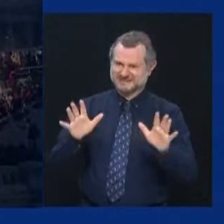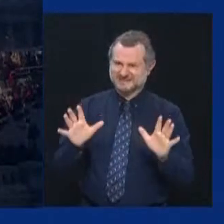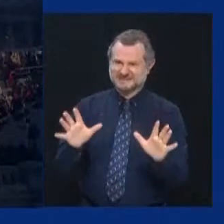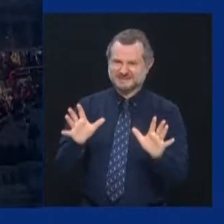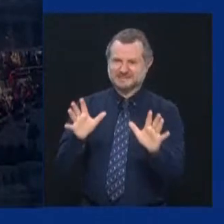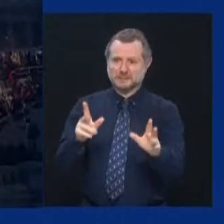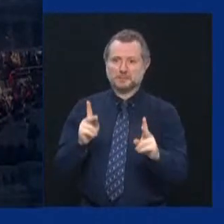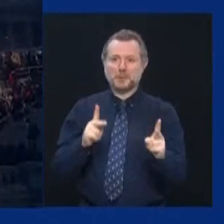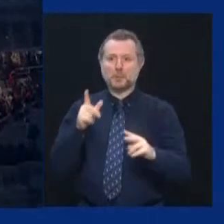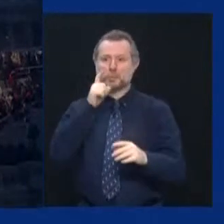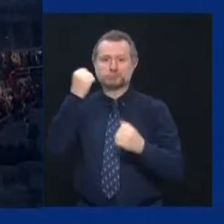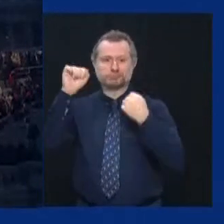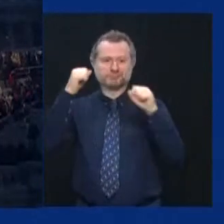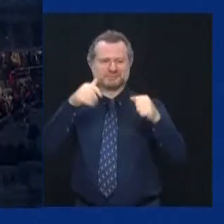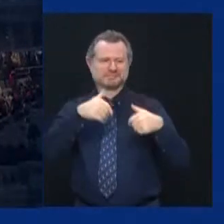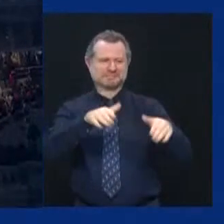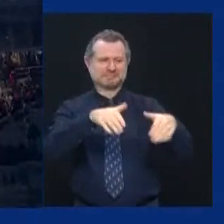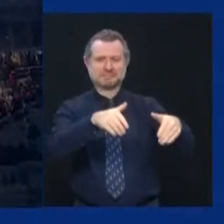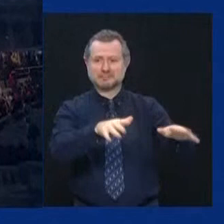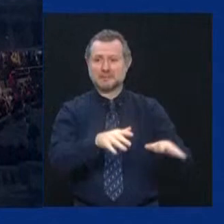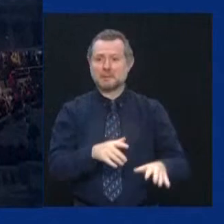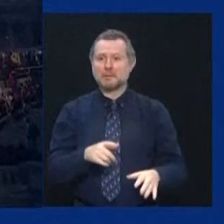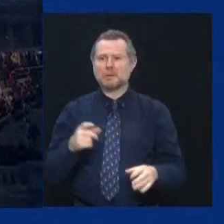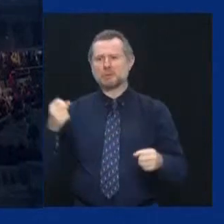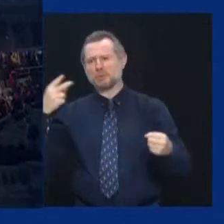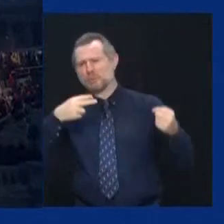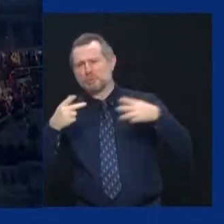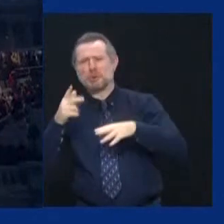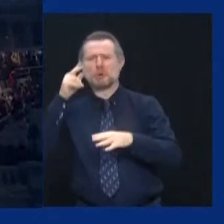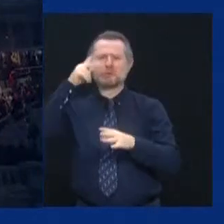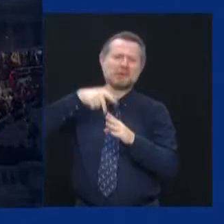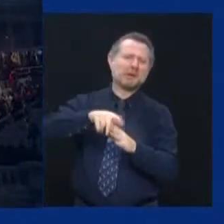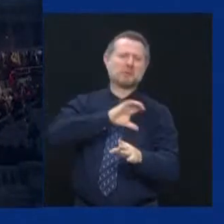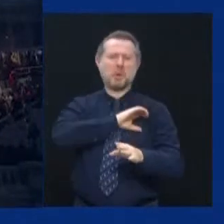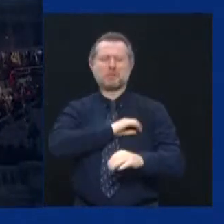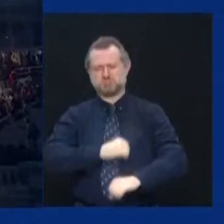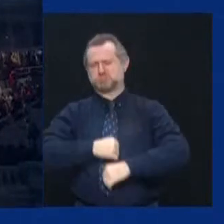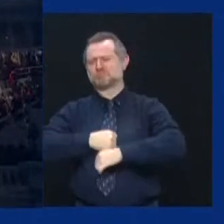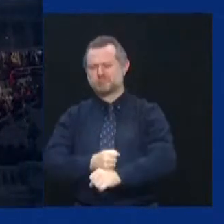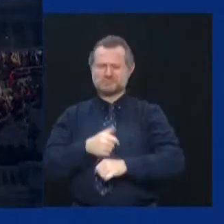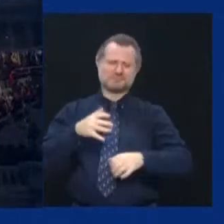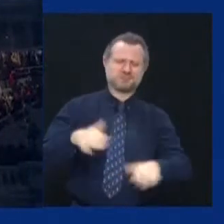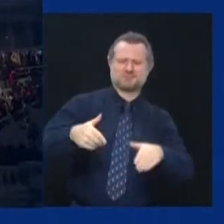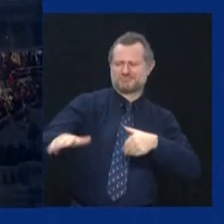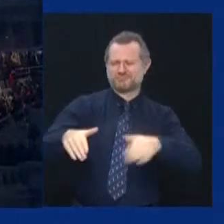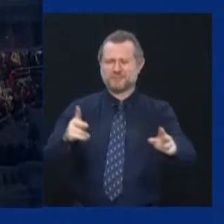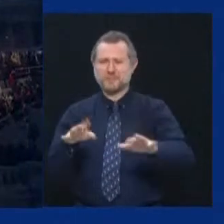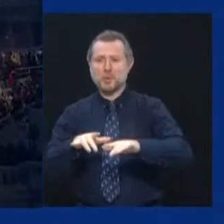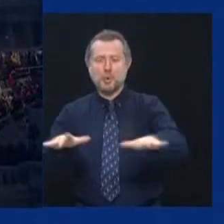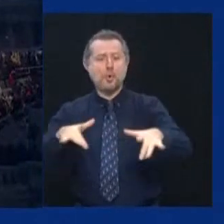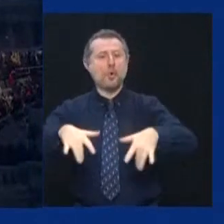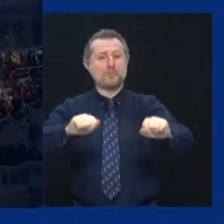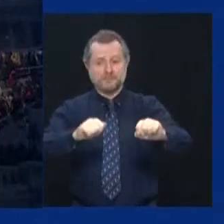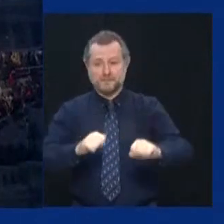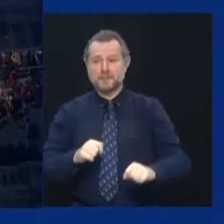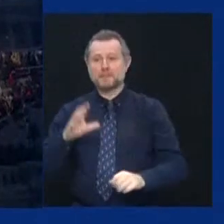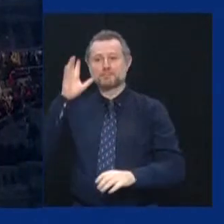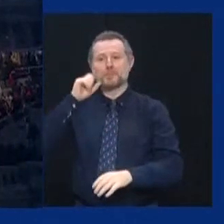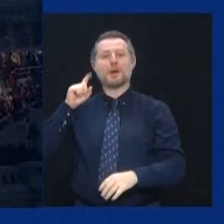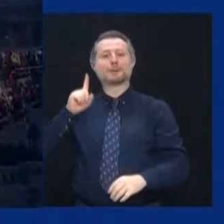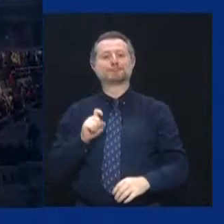had tear gas. He had people on horseback clearing the way for a photo opportunity.